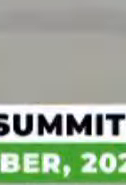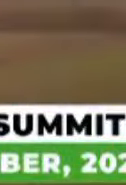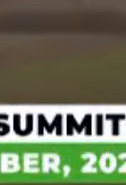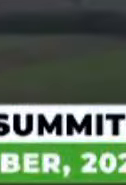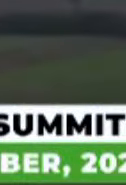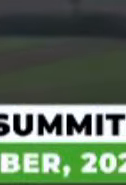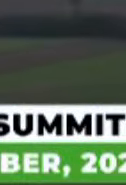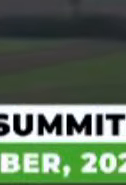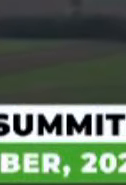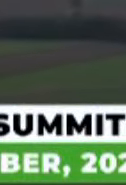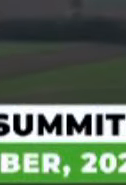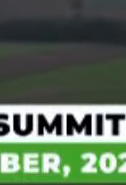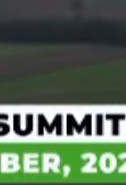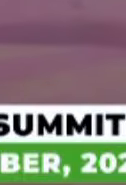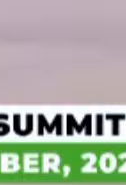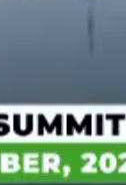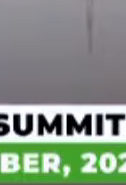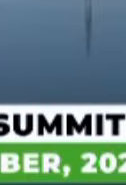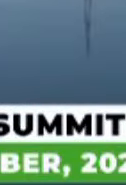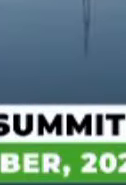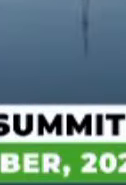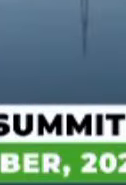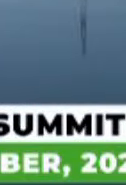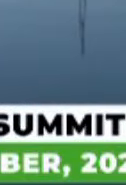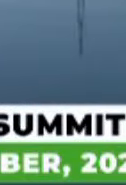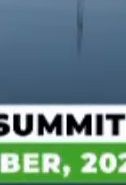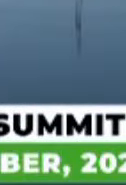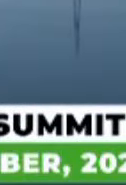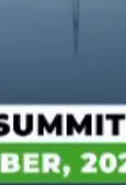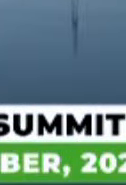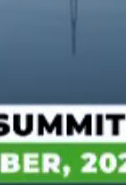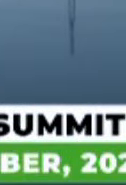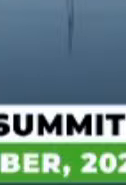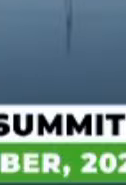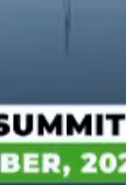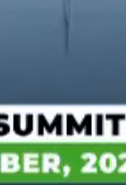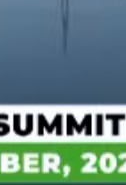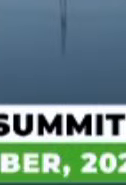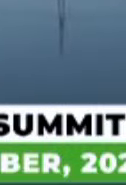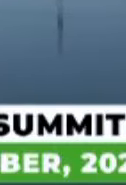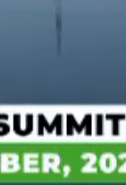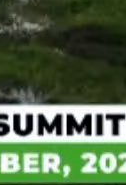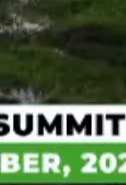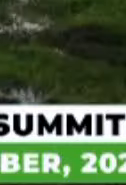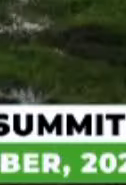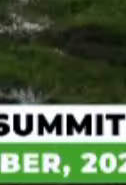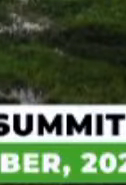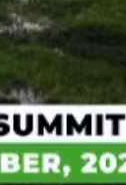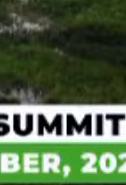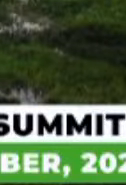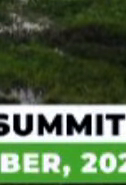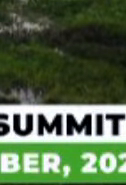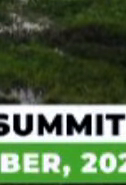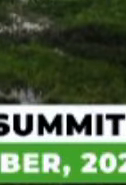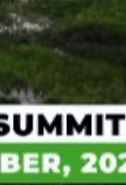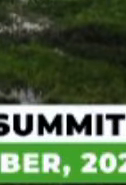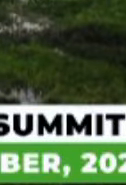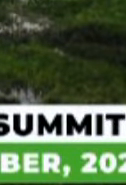to bold climate solutions, Earthwise Summit 2024 brings together the brightest minds,